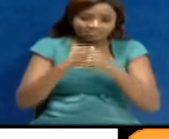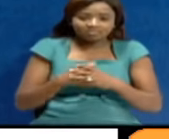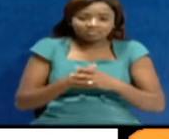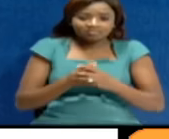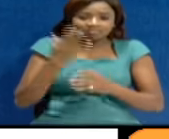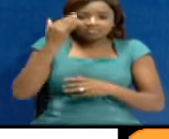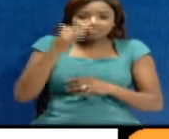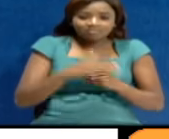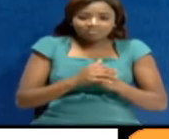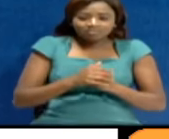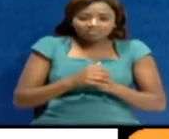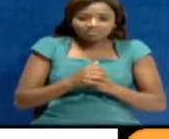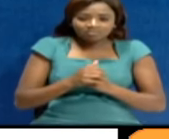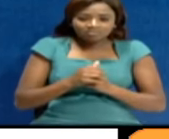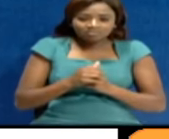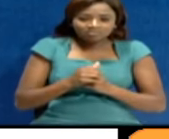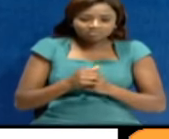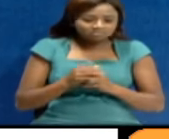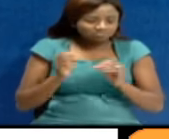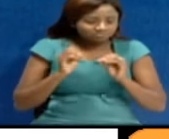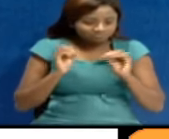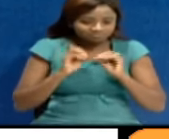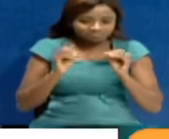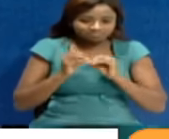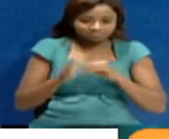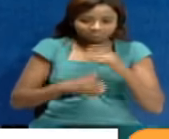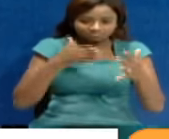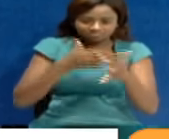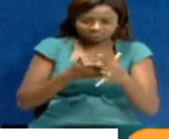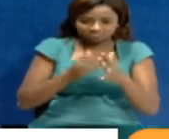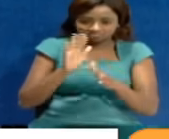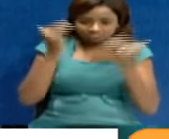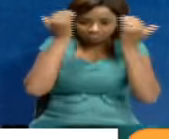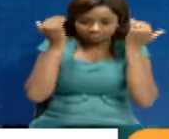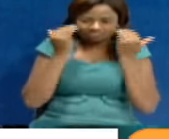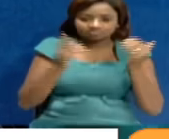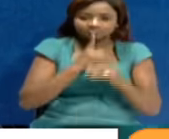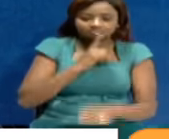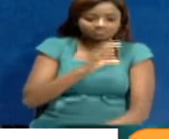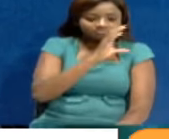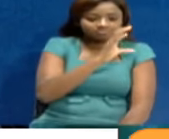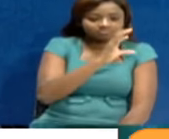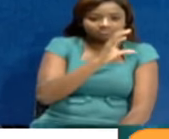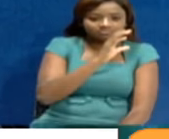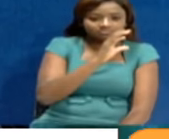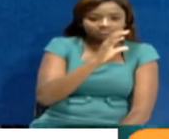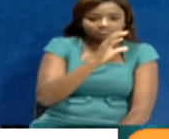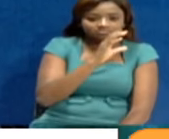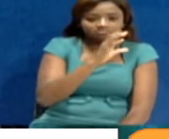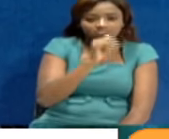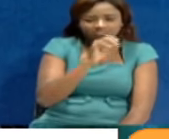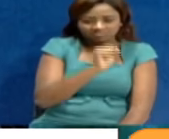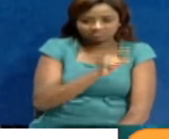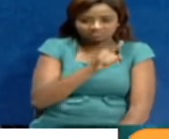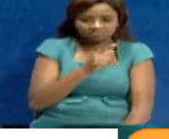nothing could have stopped the judge from declaring the office of the Chief Administrative Secretary as unconstitutional and declaring the holders of